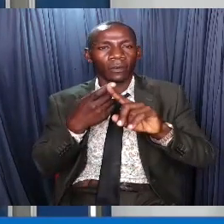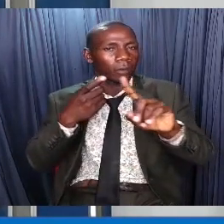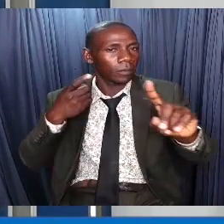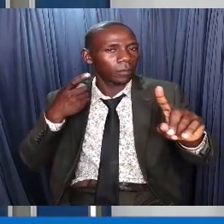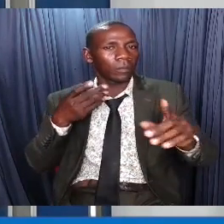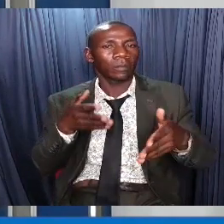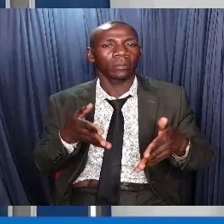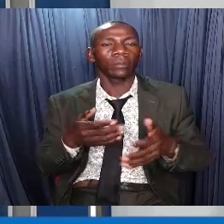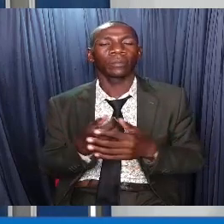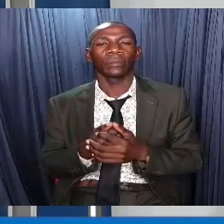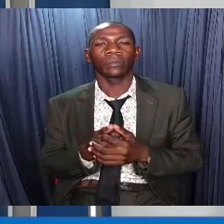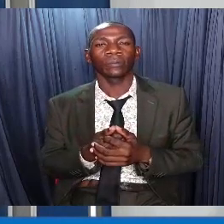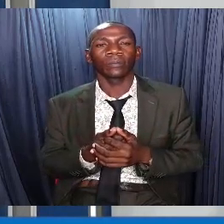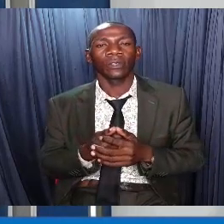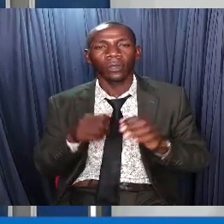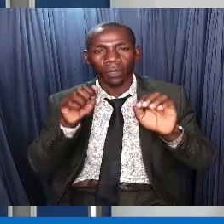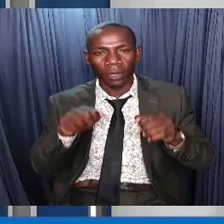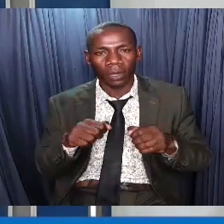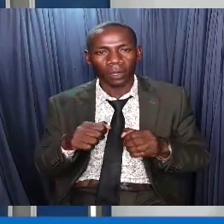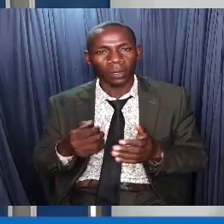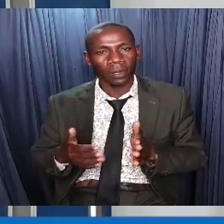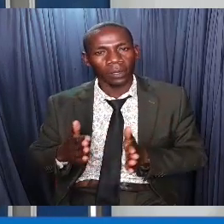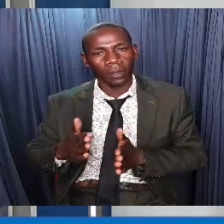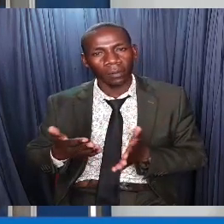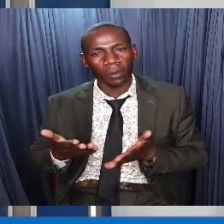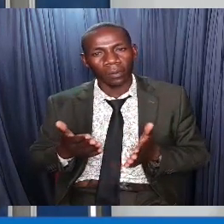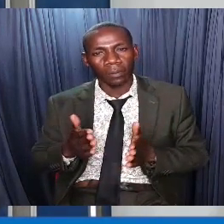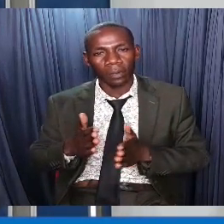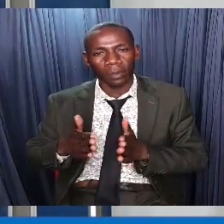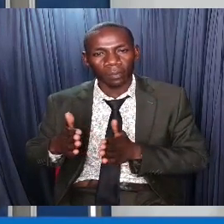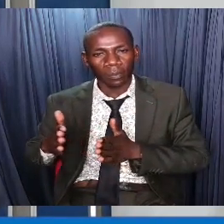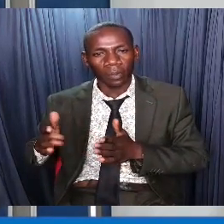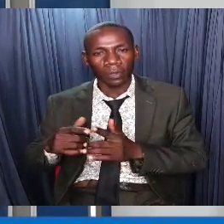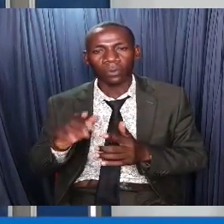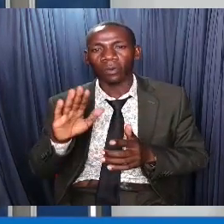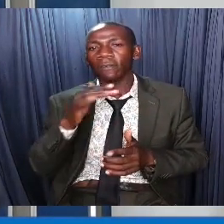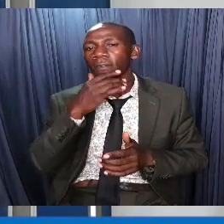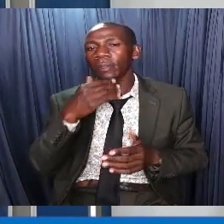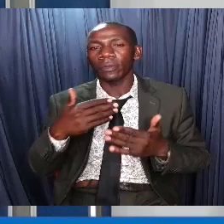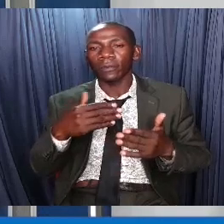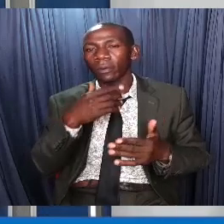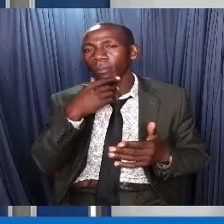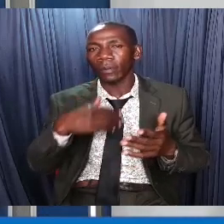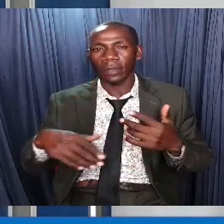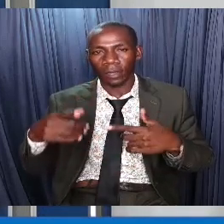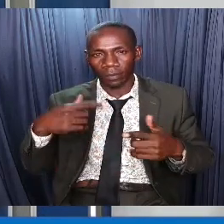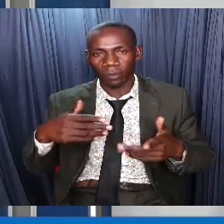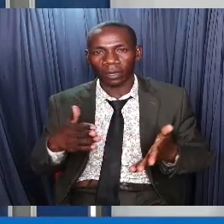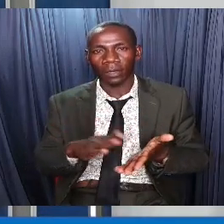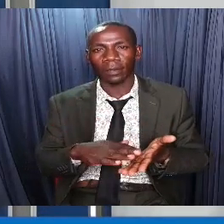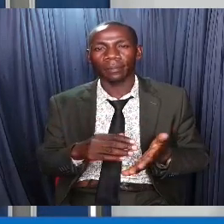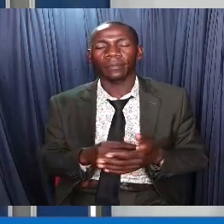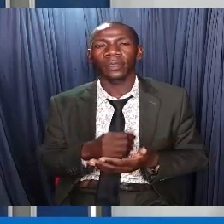venison. Tunaweza tengenezea babako chakula na akubariki hata kabla ndugu yako aje. We can prepare for your father to bless you before your brother comes